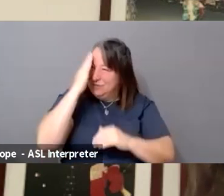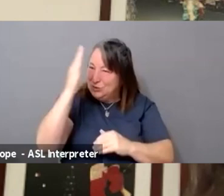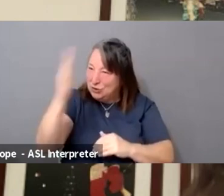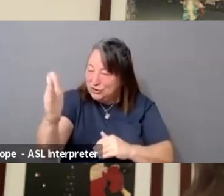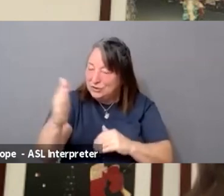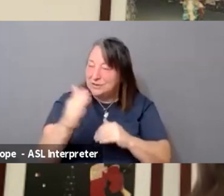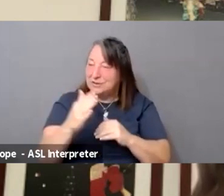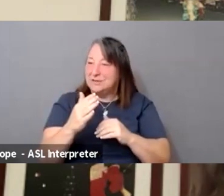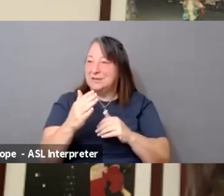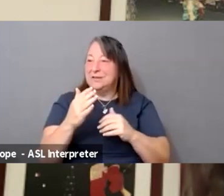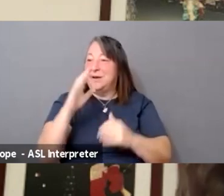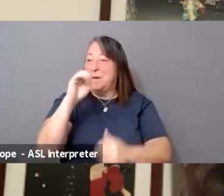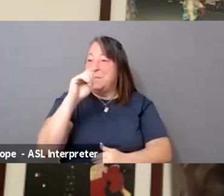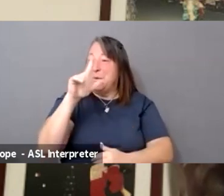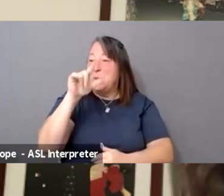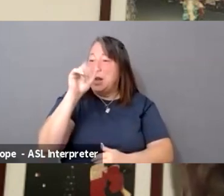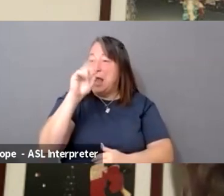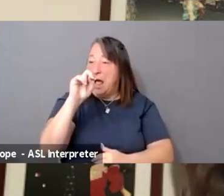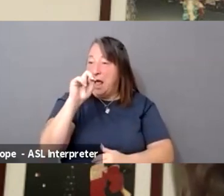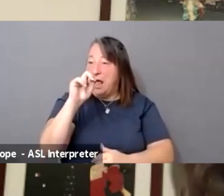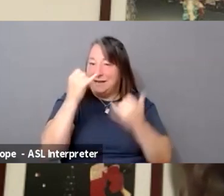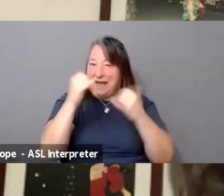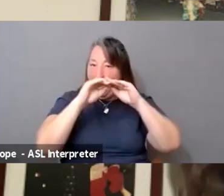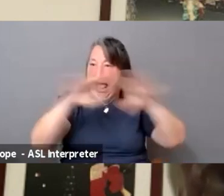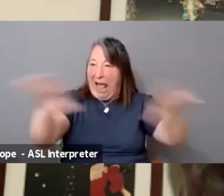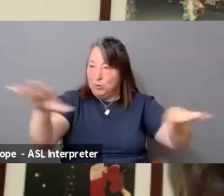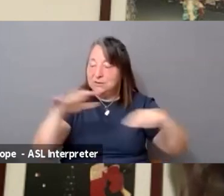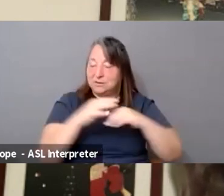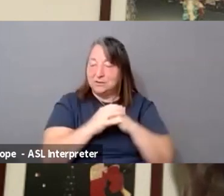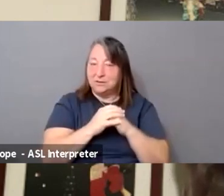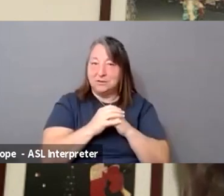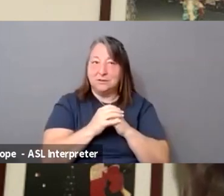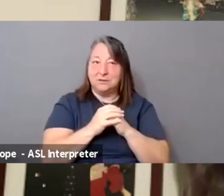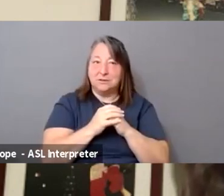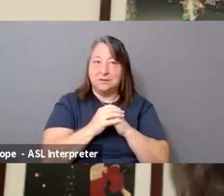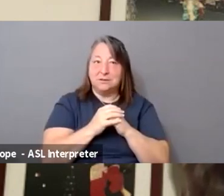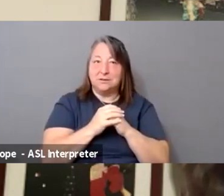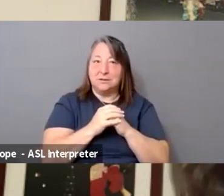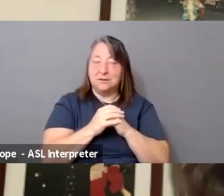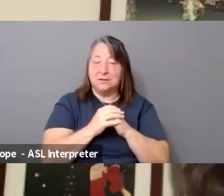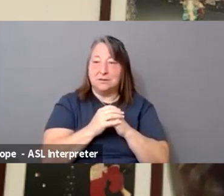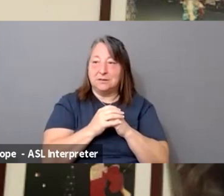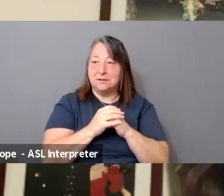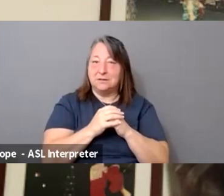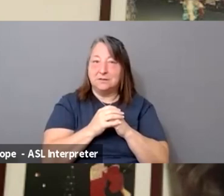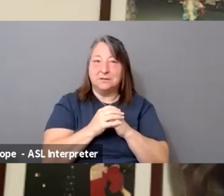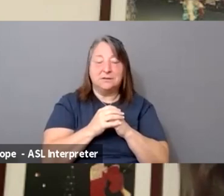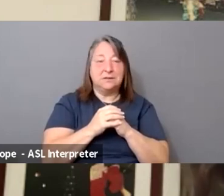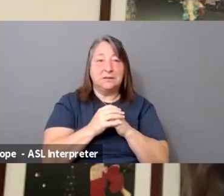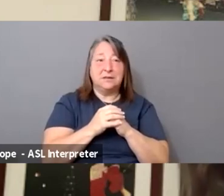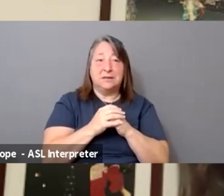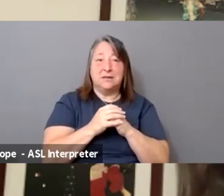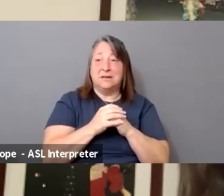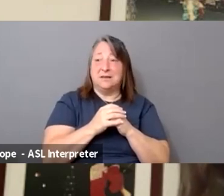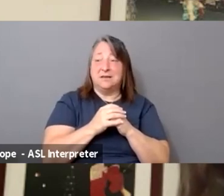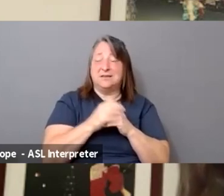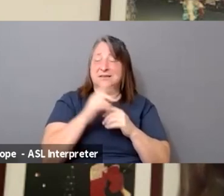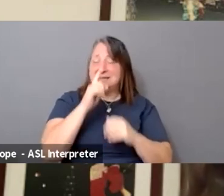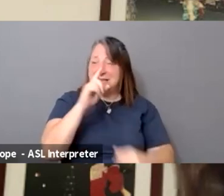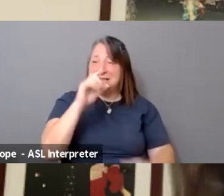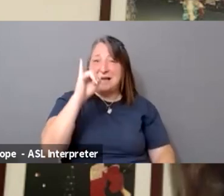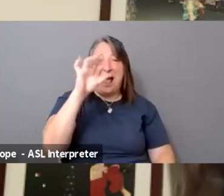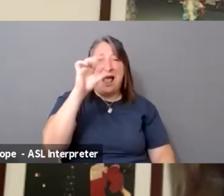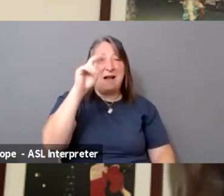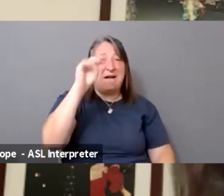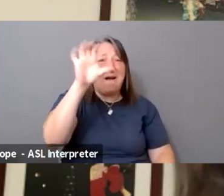you know, with Mulan being out, you know, such an iconic story, what has been